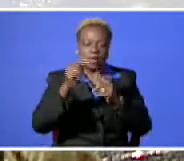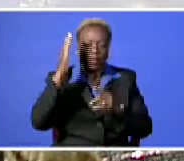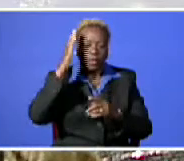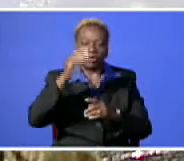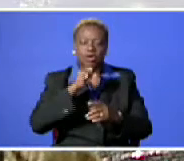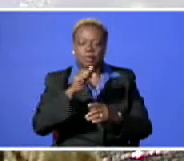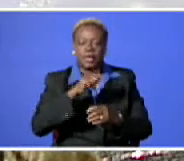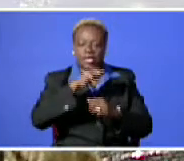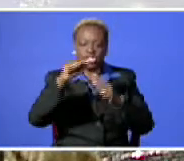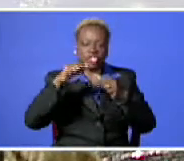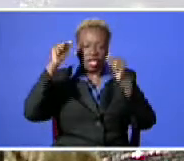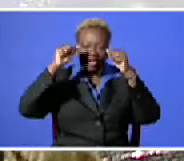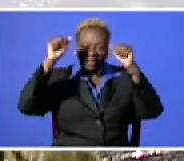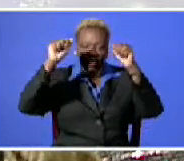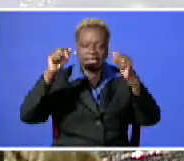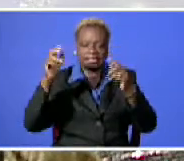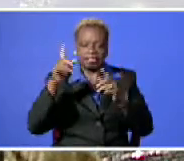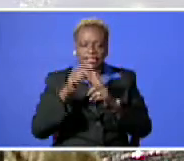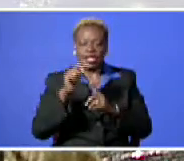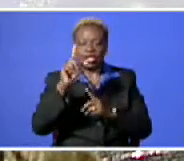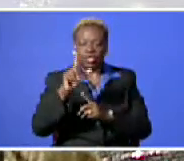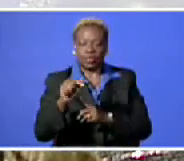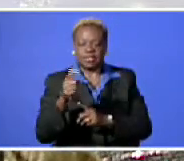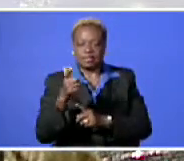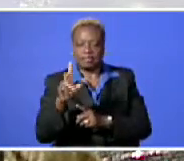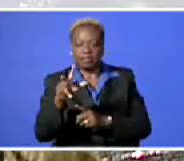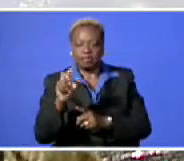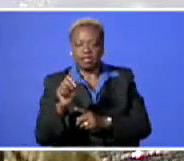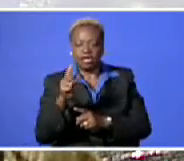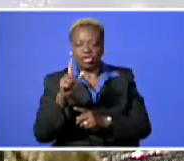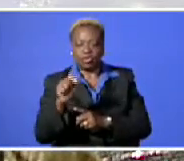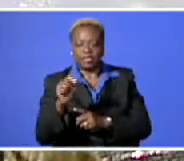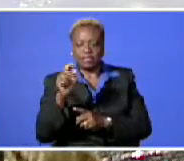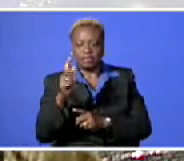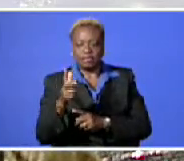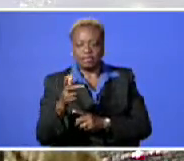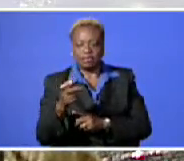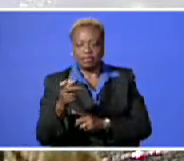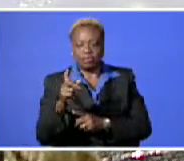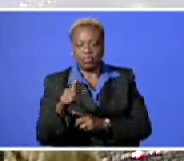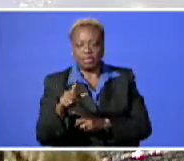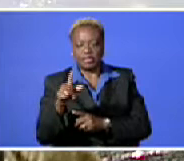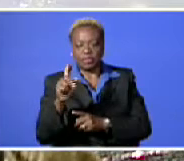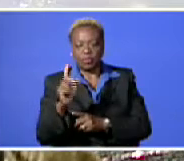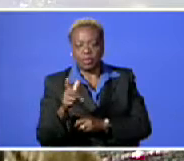2030-2031, 2 years beyond the set time frame. Again, while it's not the government